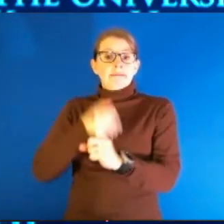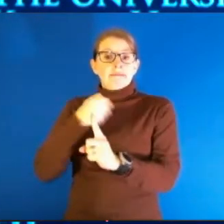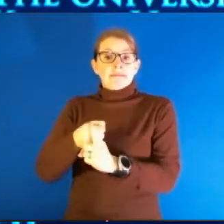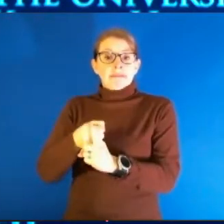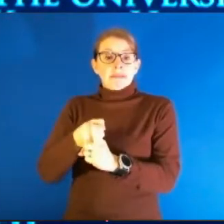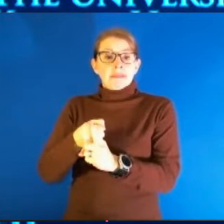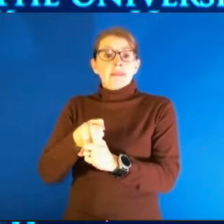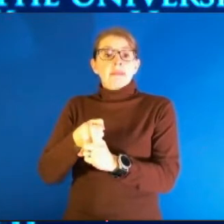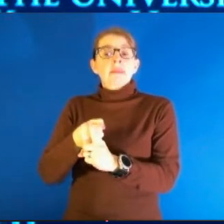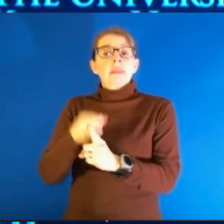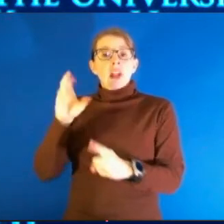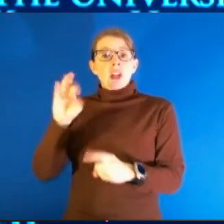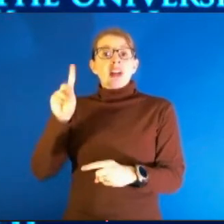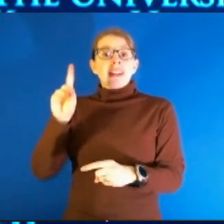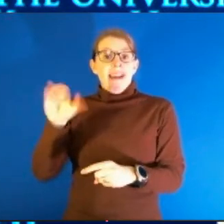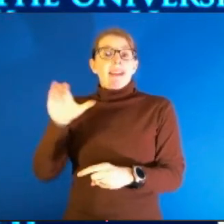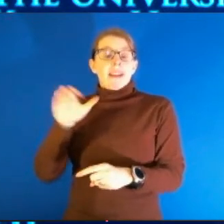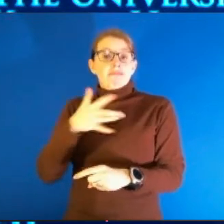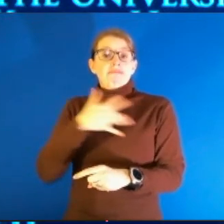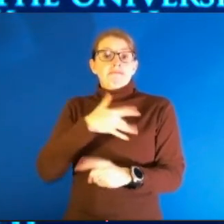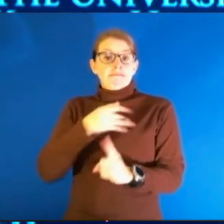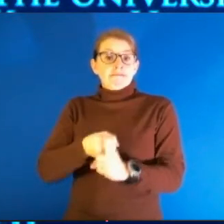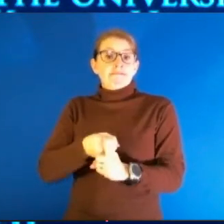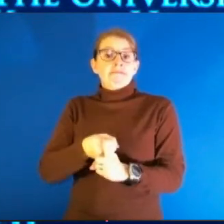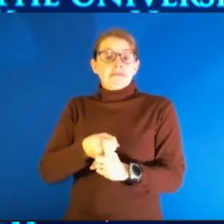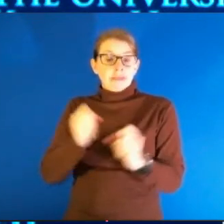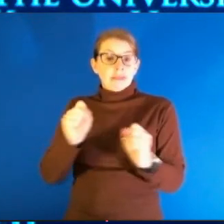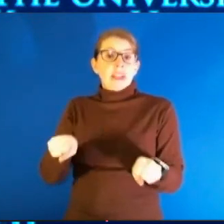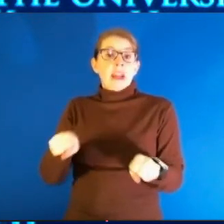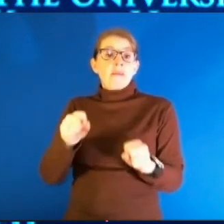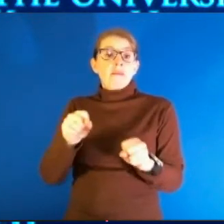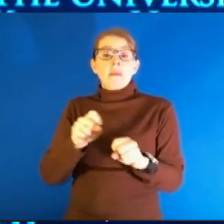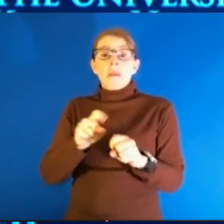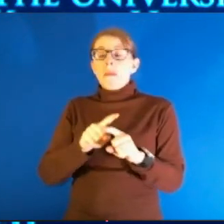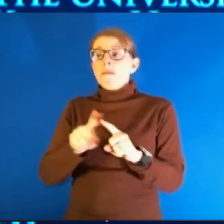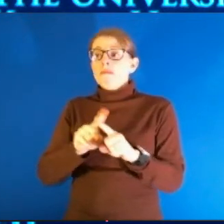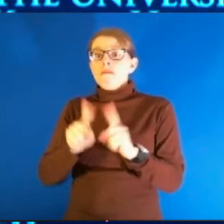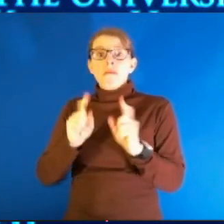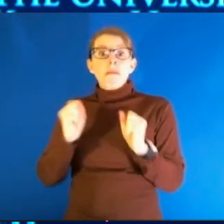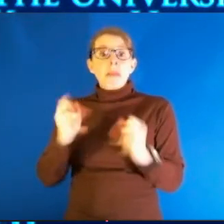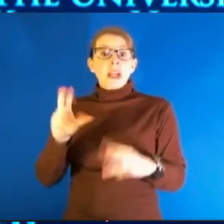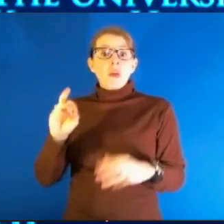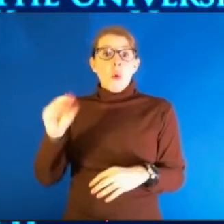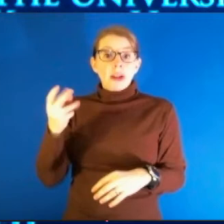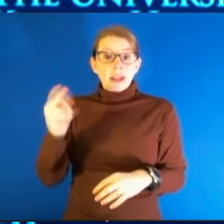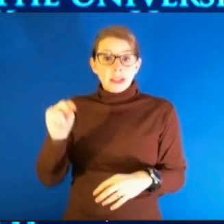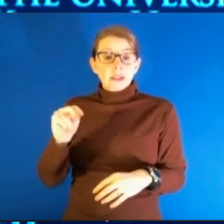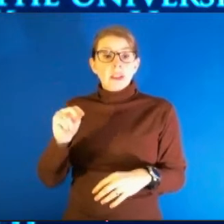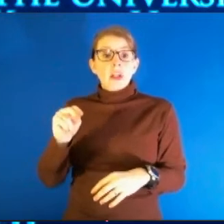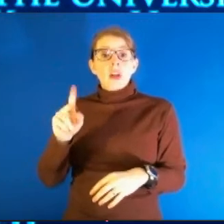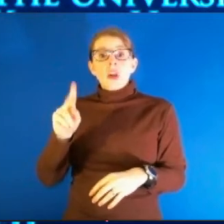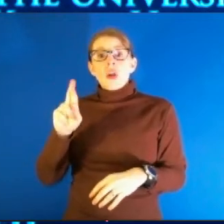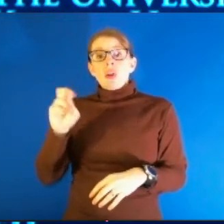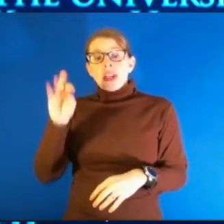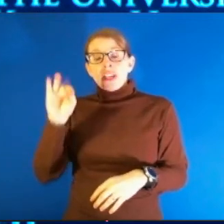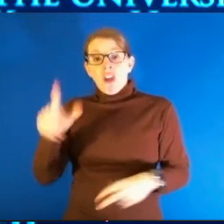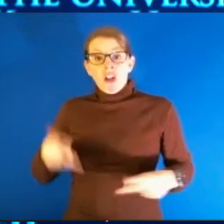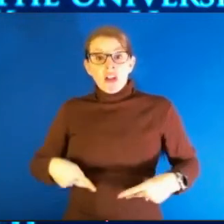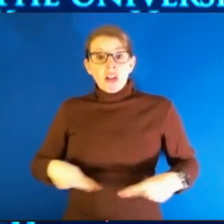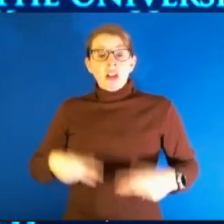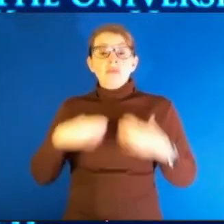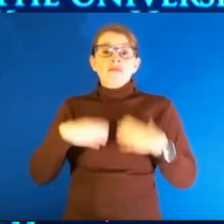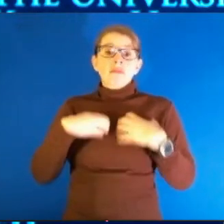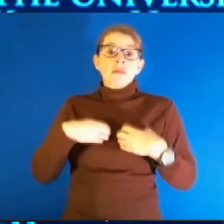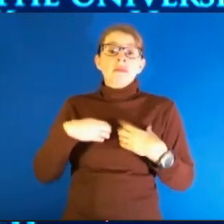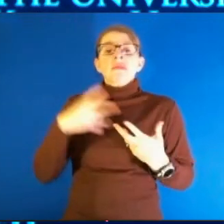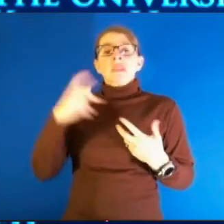in patients. And so it really can impact multiple organs, whether it's your renal system, your heart and cardiology or cardiovascular system, your neurologic system.